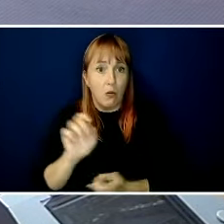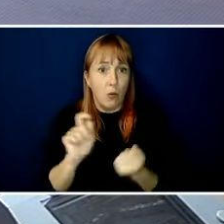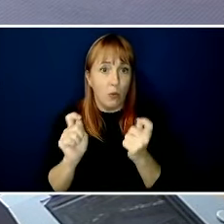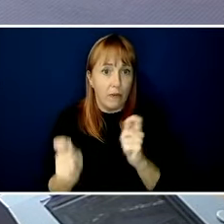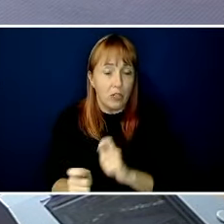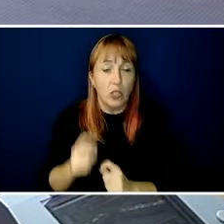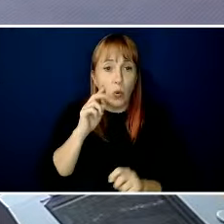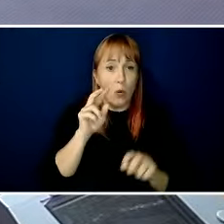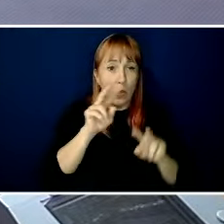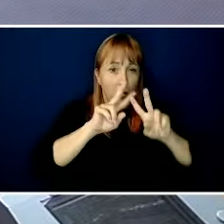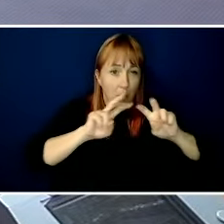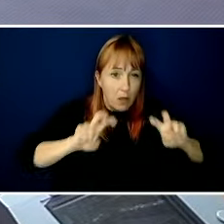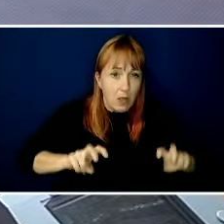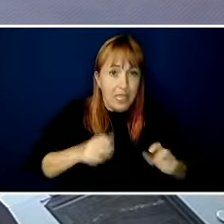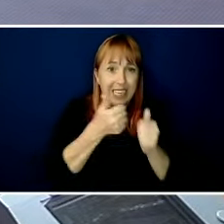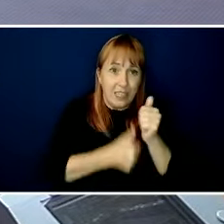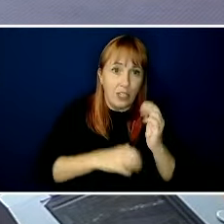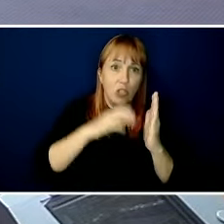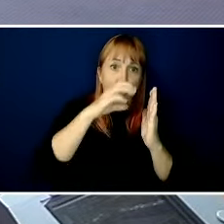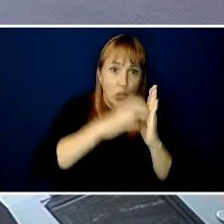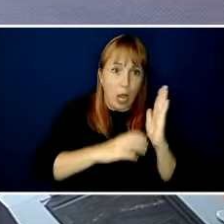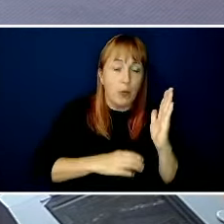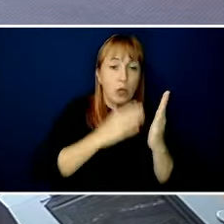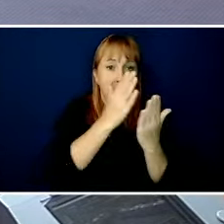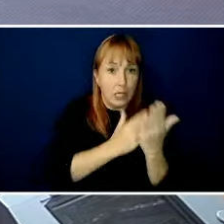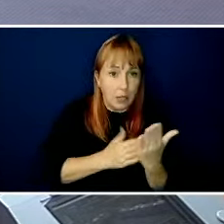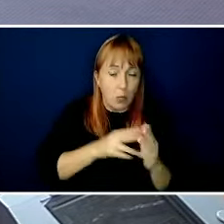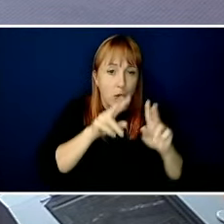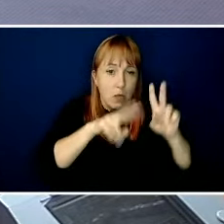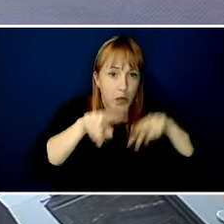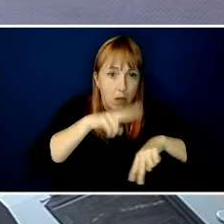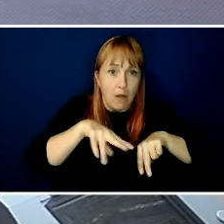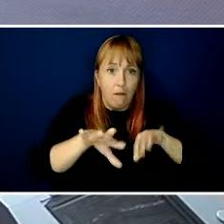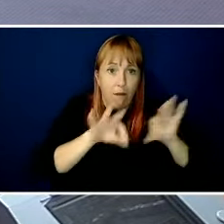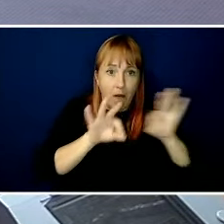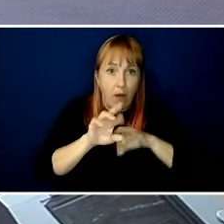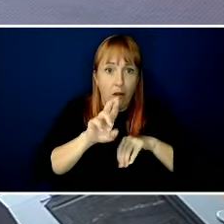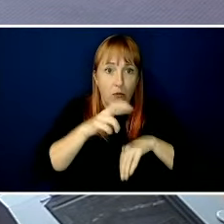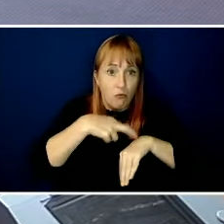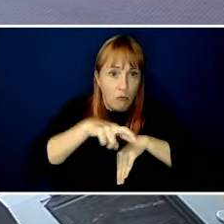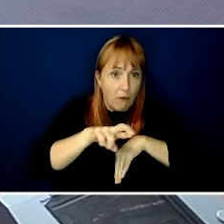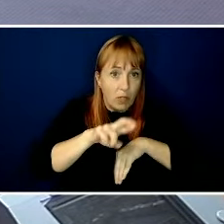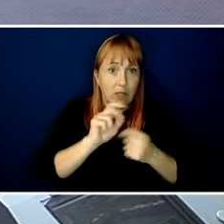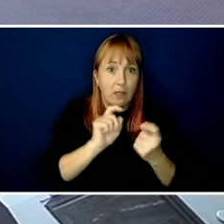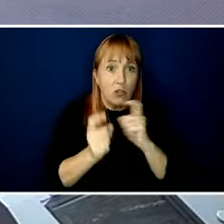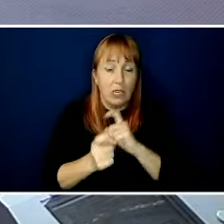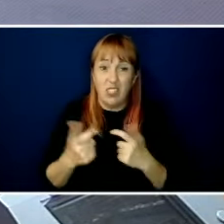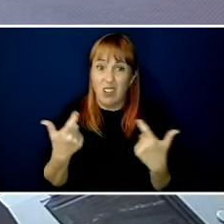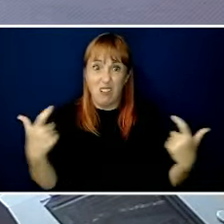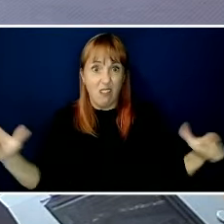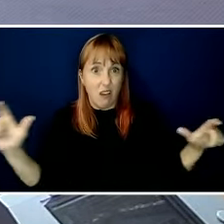code chapter by chapter, section by section, and find those references and change them. That's big work.